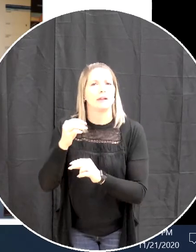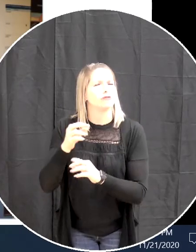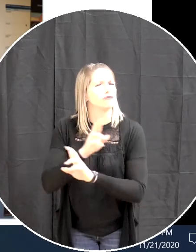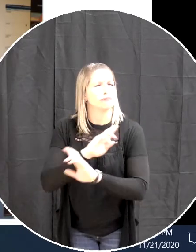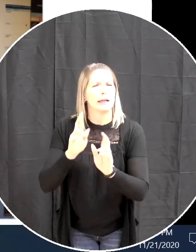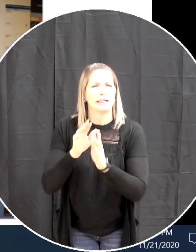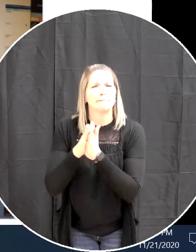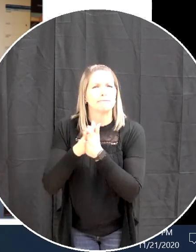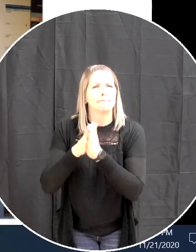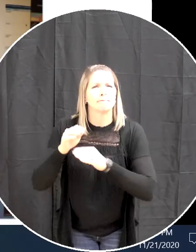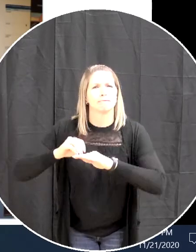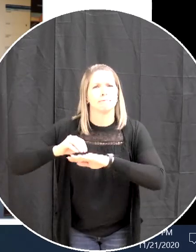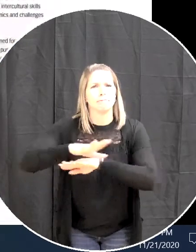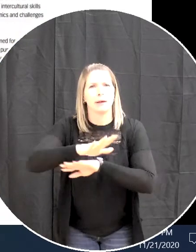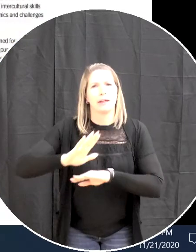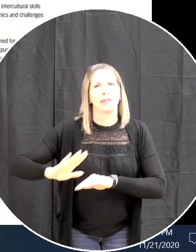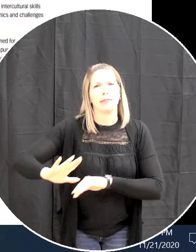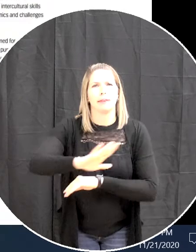learning.